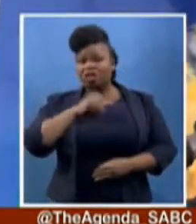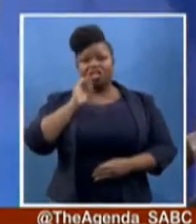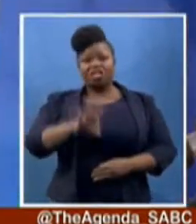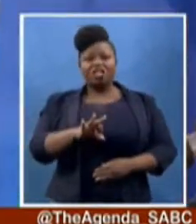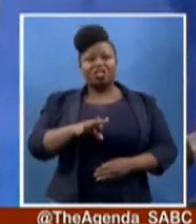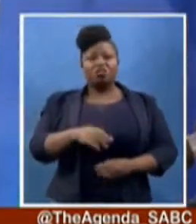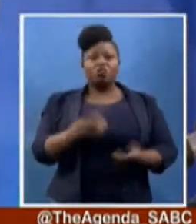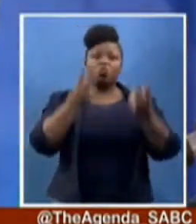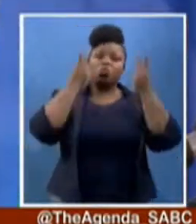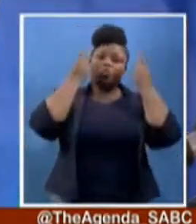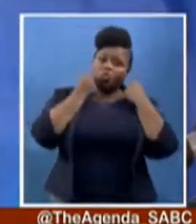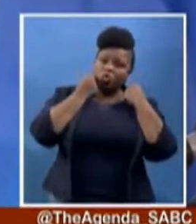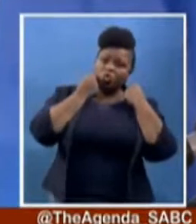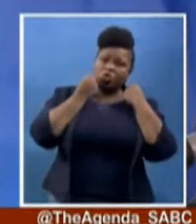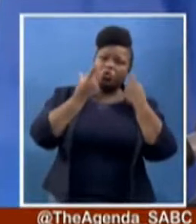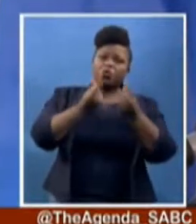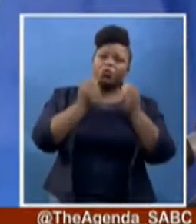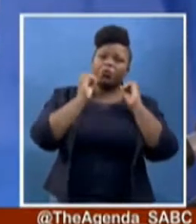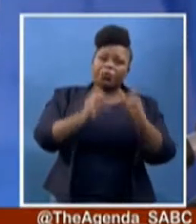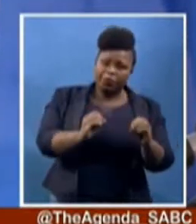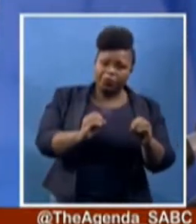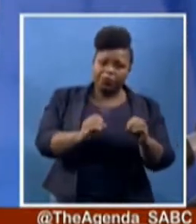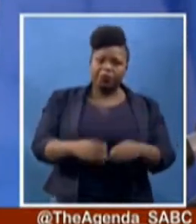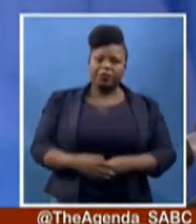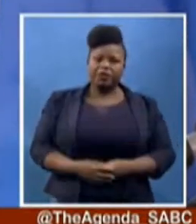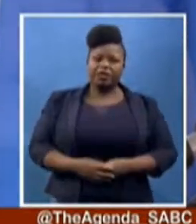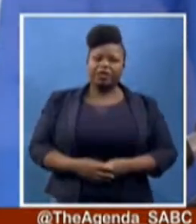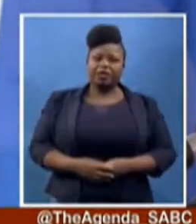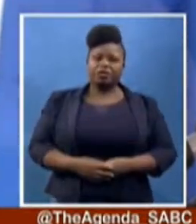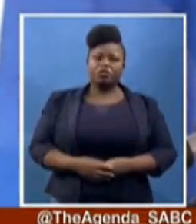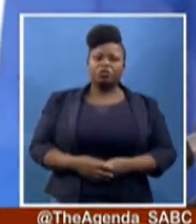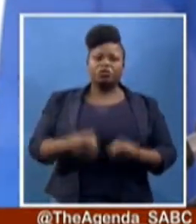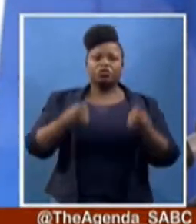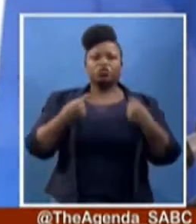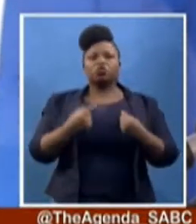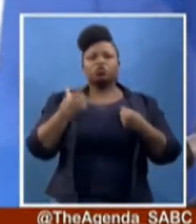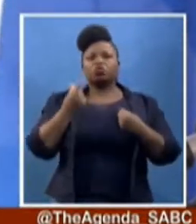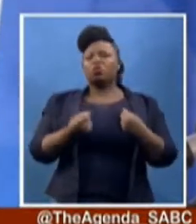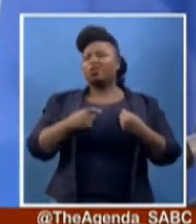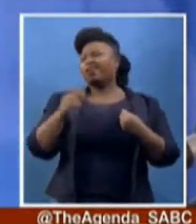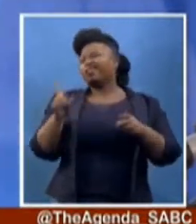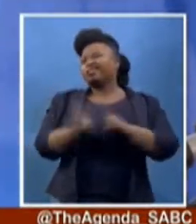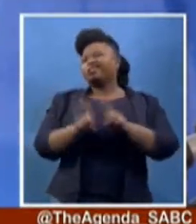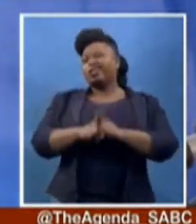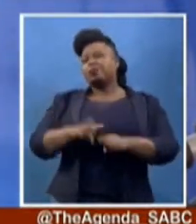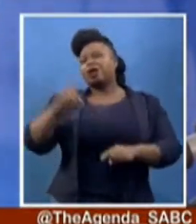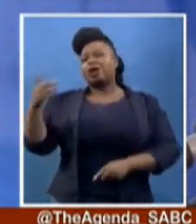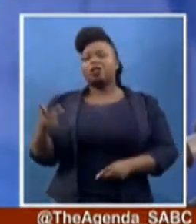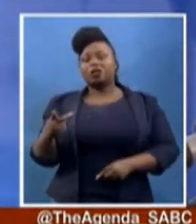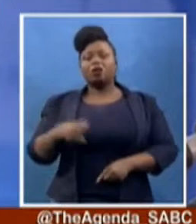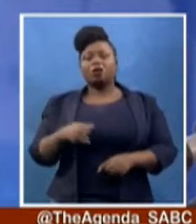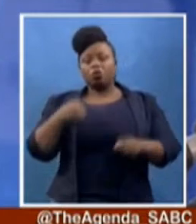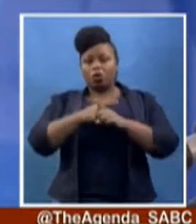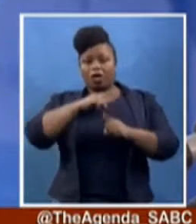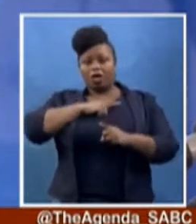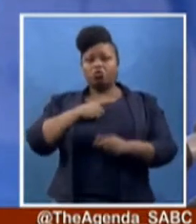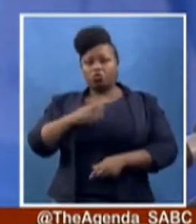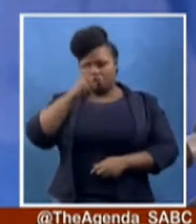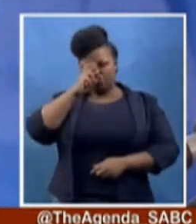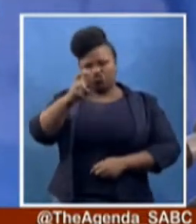Watsitsipela. Wa etsa nthone basadi ba etsang wa tshara thipa ka bohaleng. E ka be ho hlokaetse batho ba